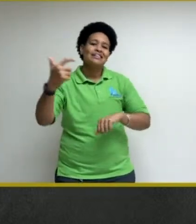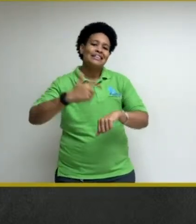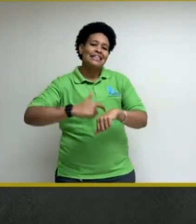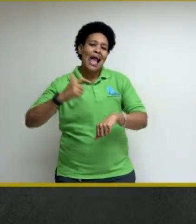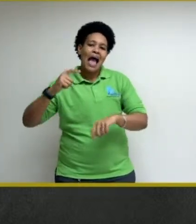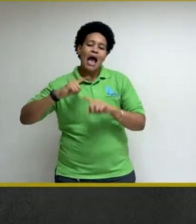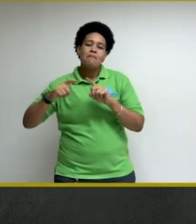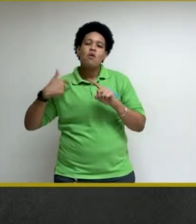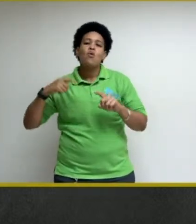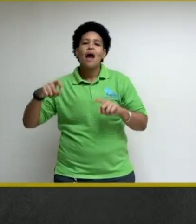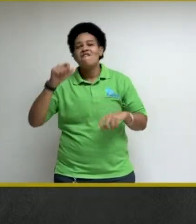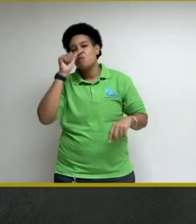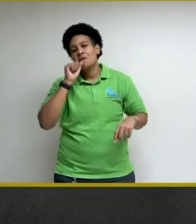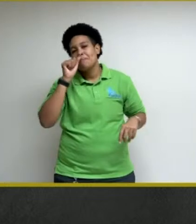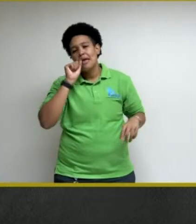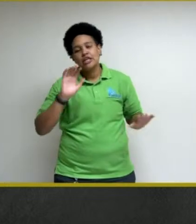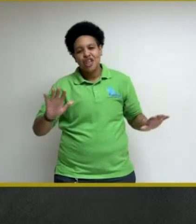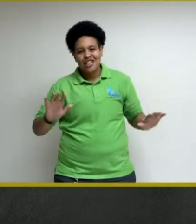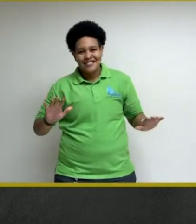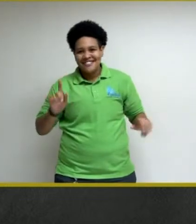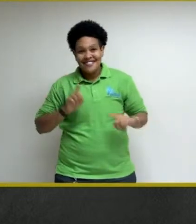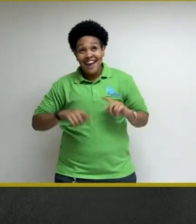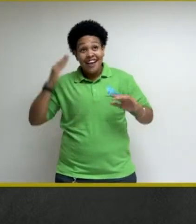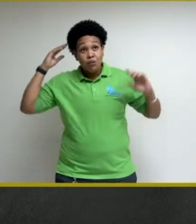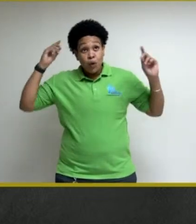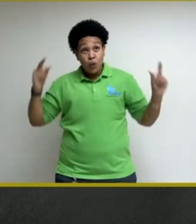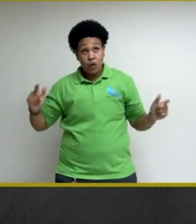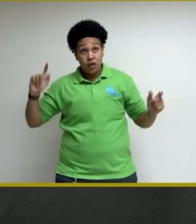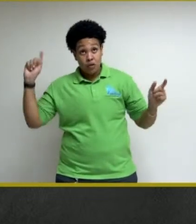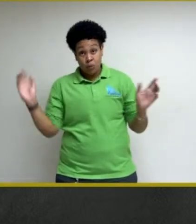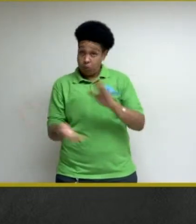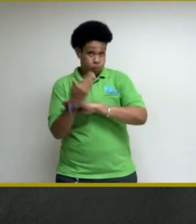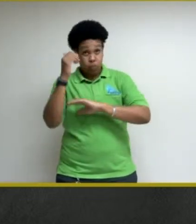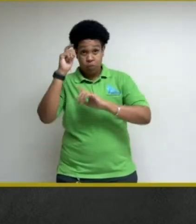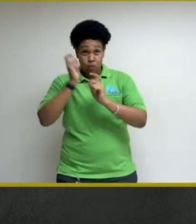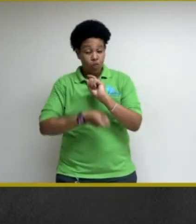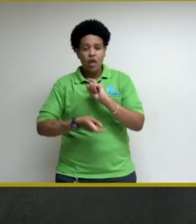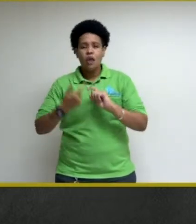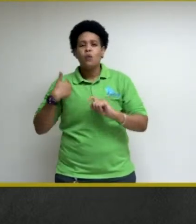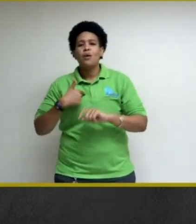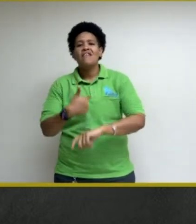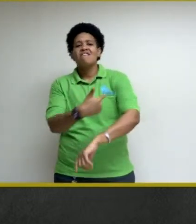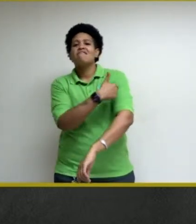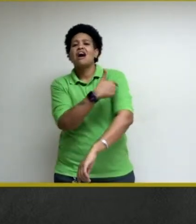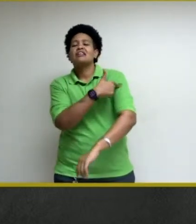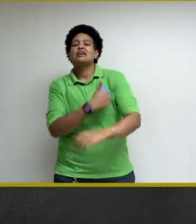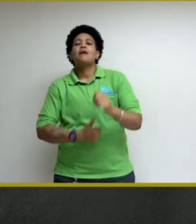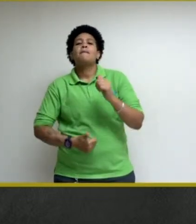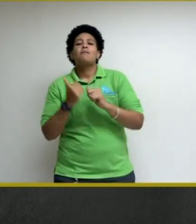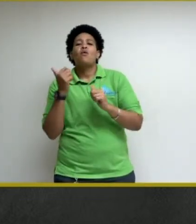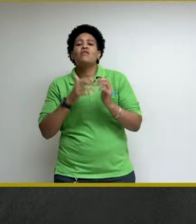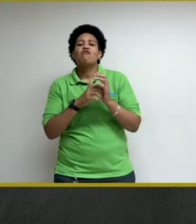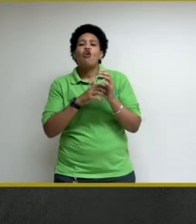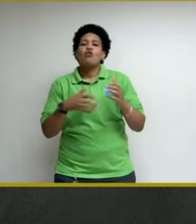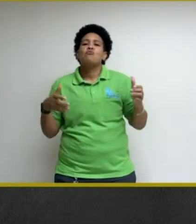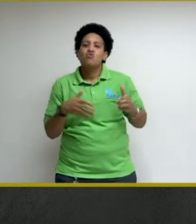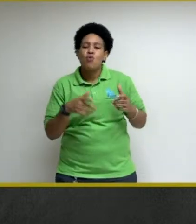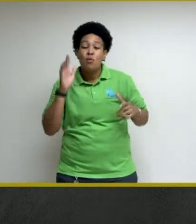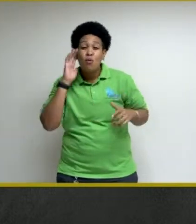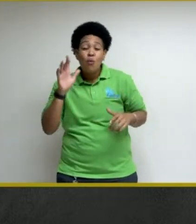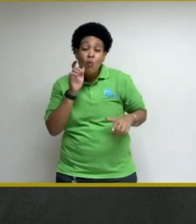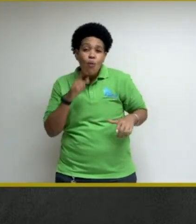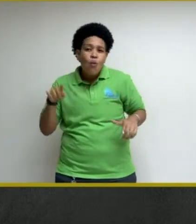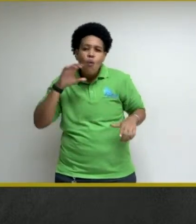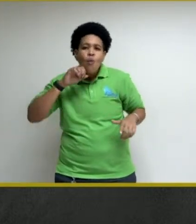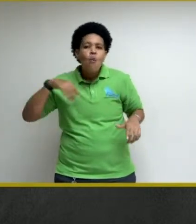we've got to be patient. Now, we have started to vaccinate the most vulnerable group, and that would be our